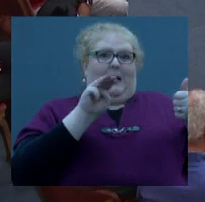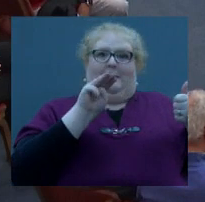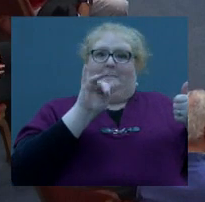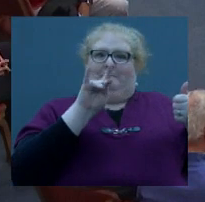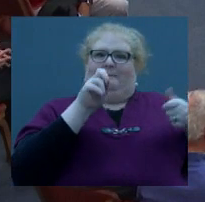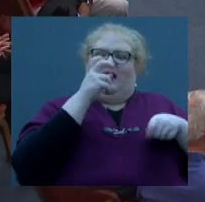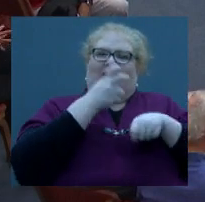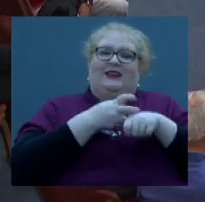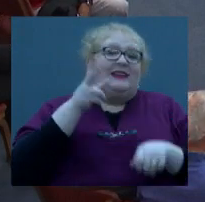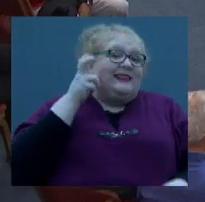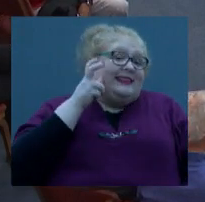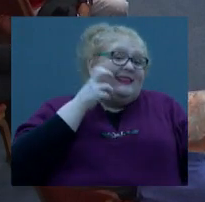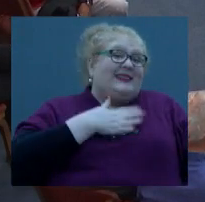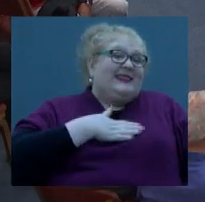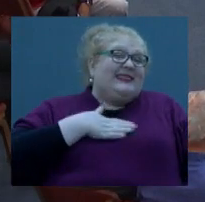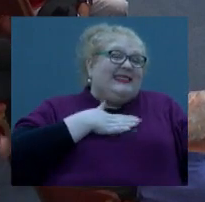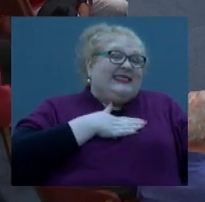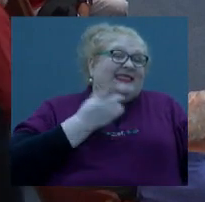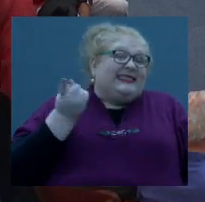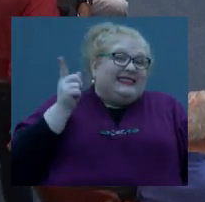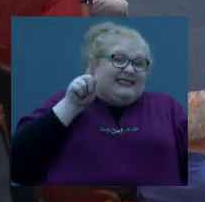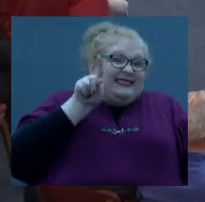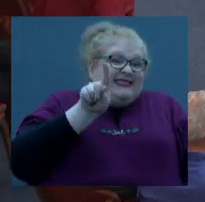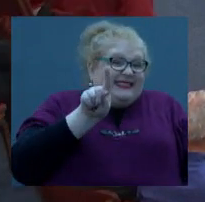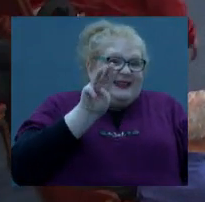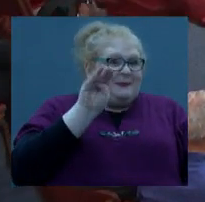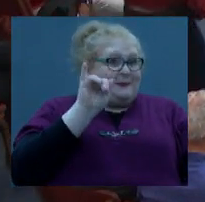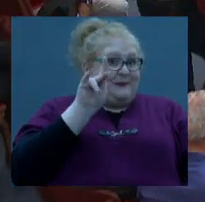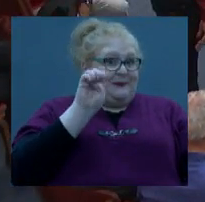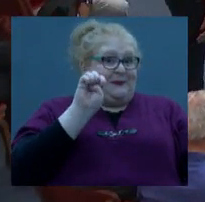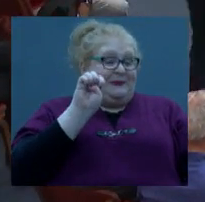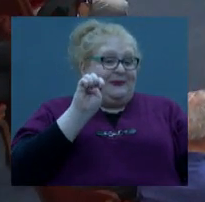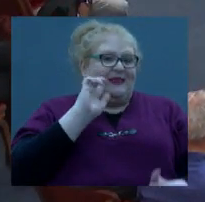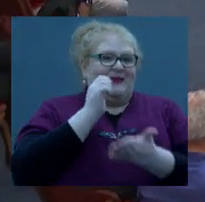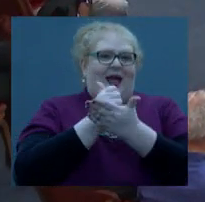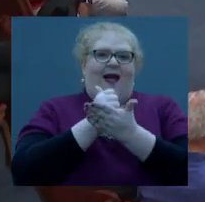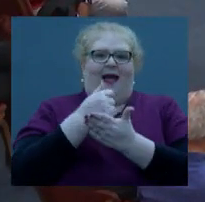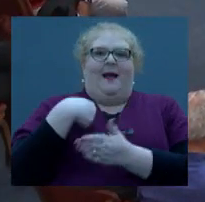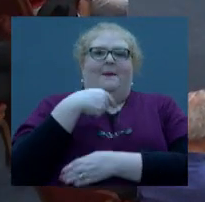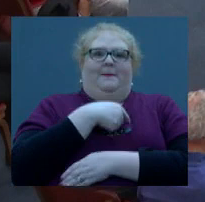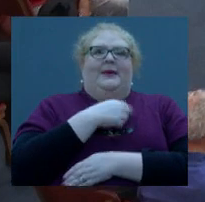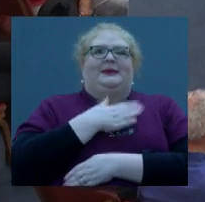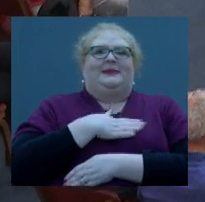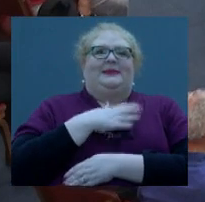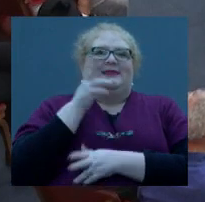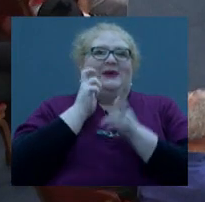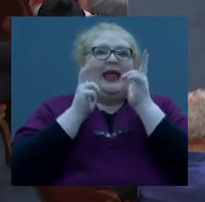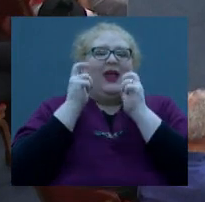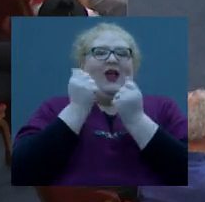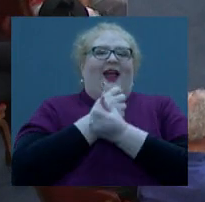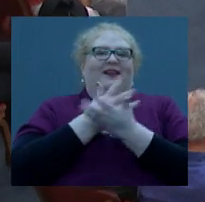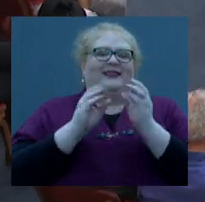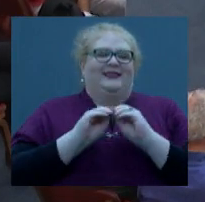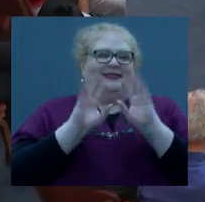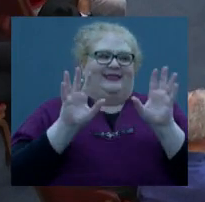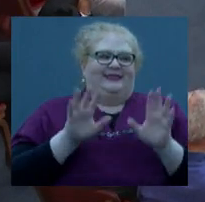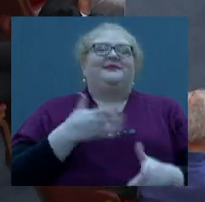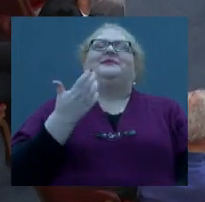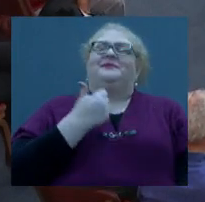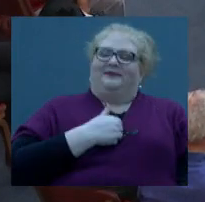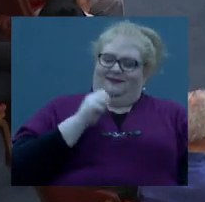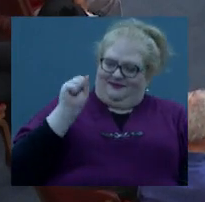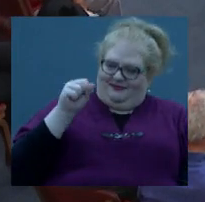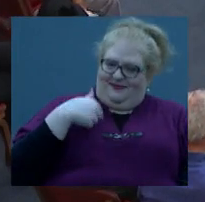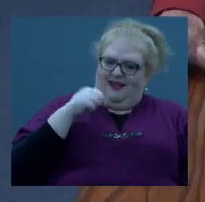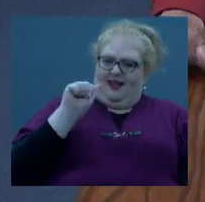hear it. So if you would please, come up in front of the mic, that would really help us so we can hear everything. Okay, I'm Alvin